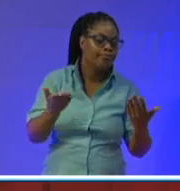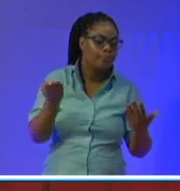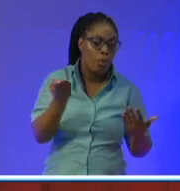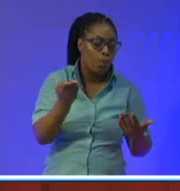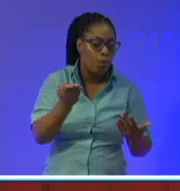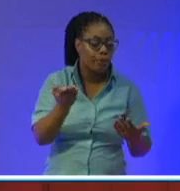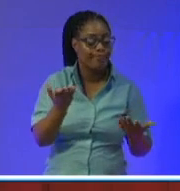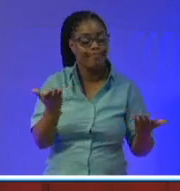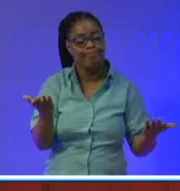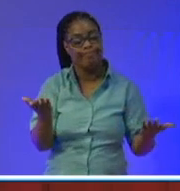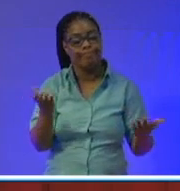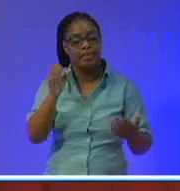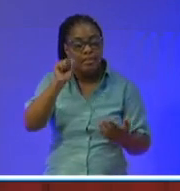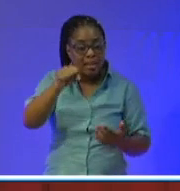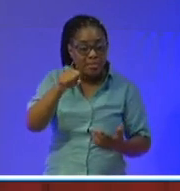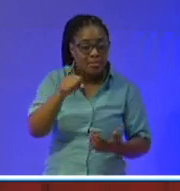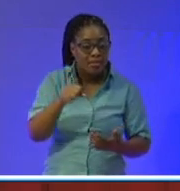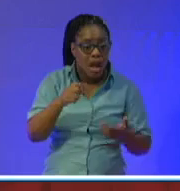please.